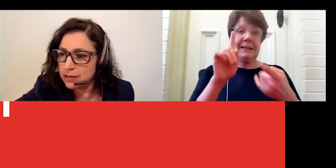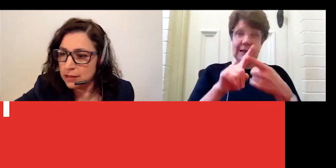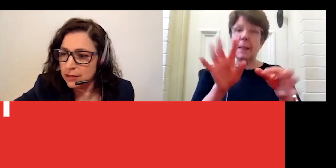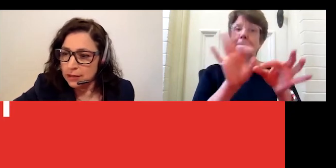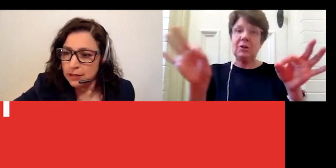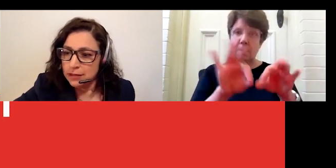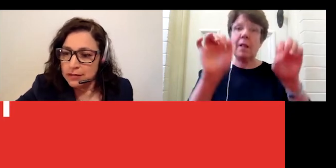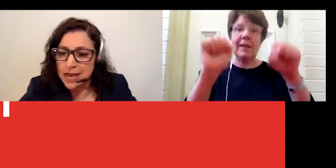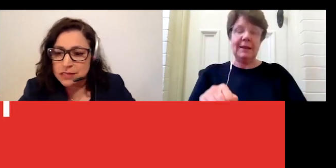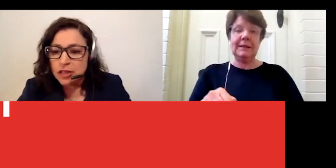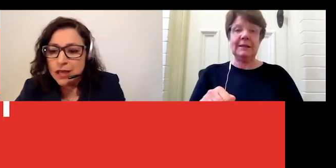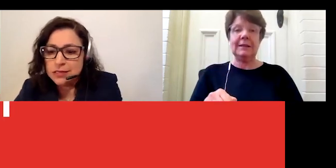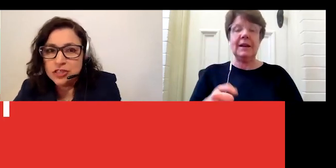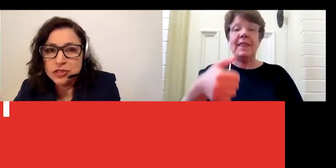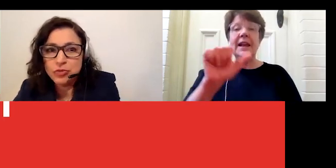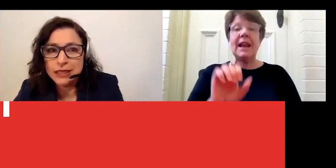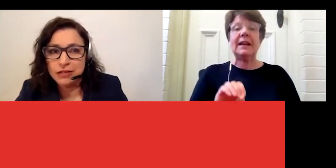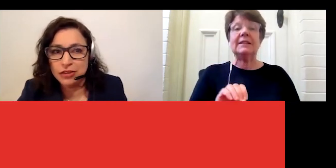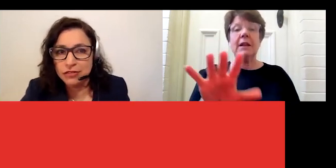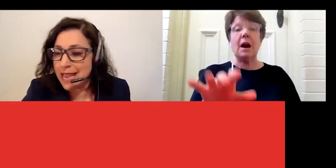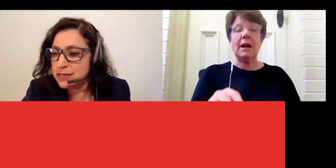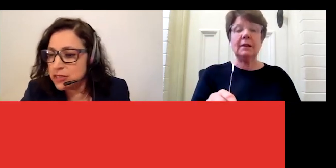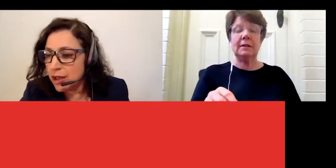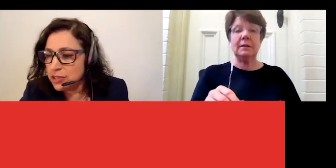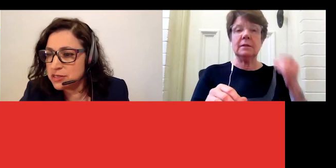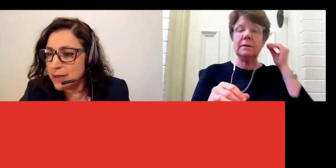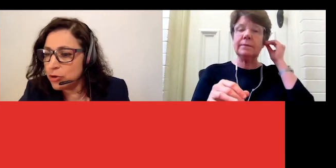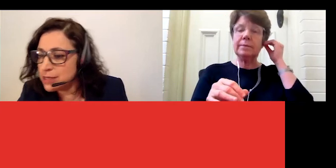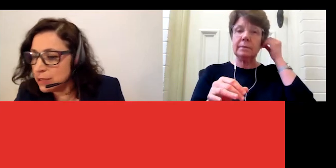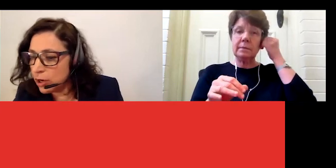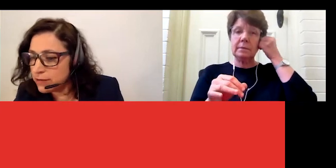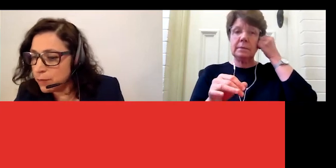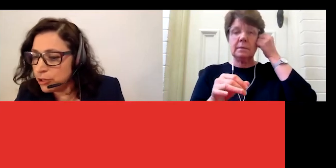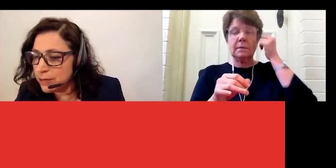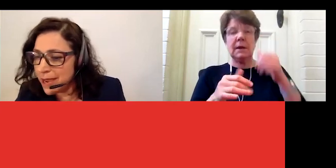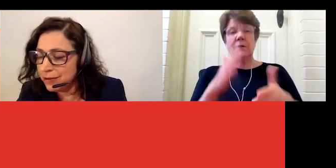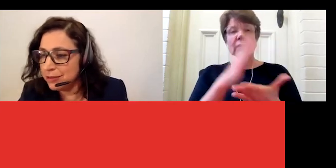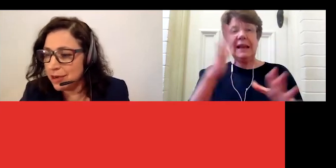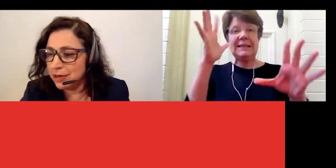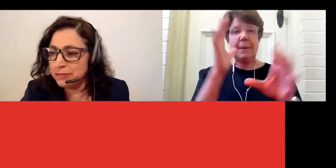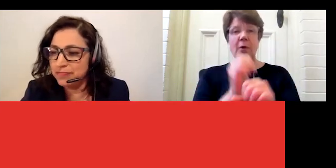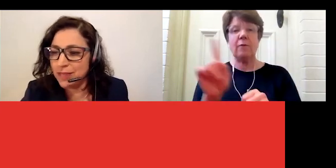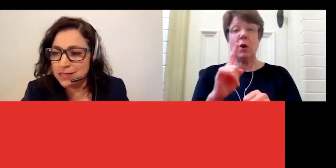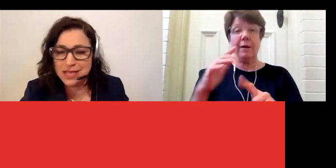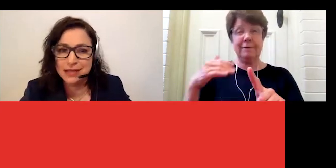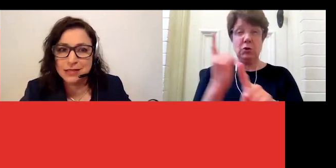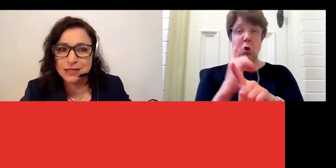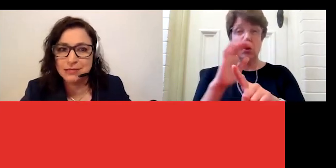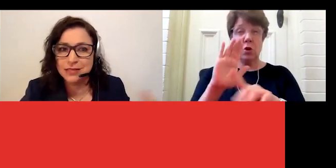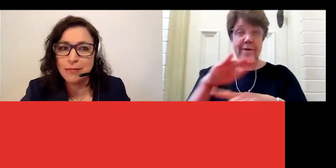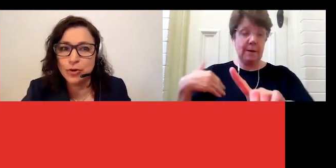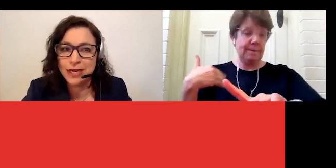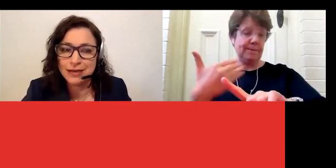And the next slide is just really the end slide, just summarizing what I've spoken about. It